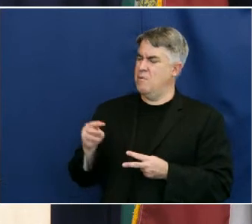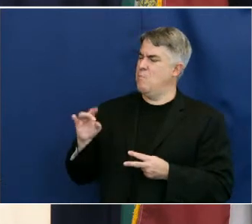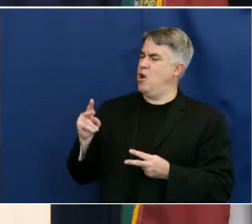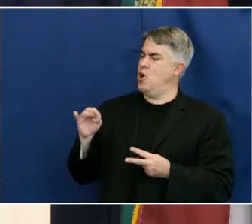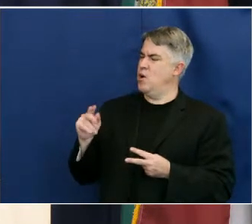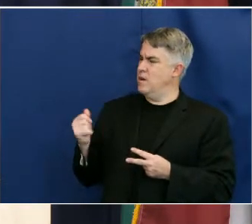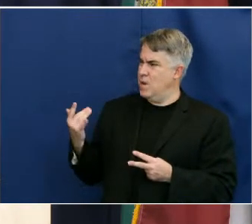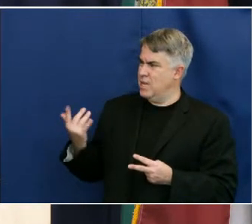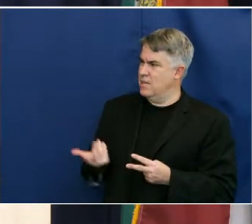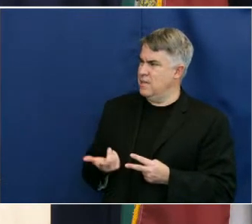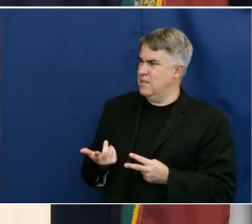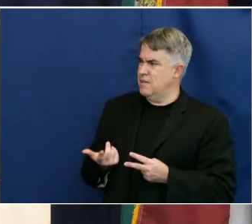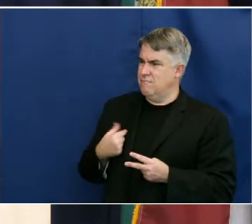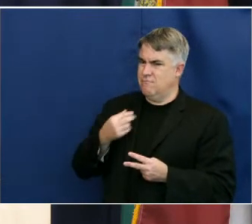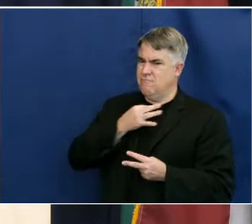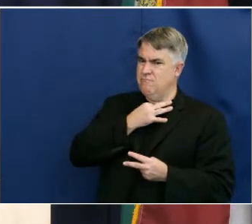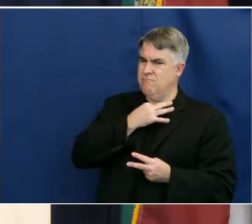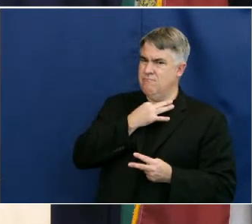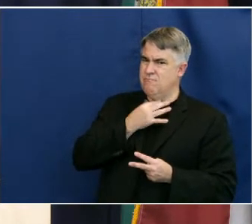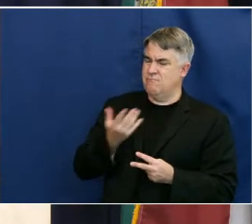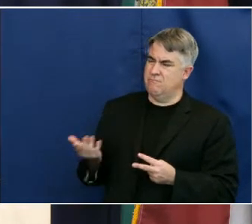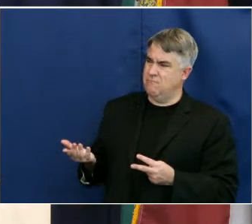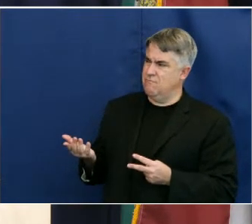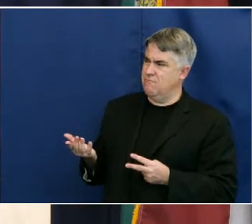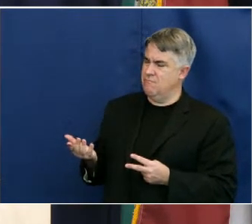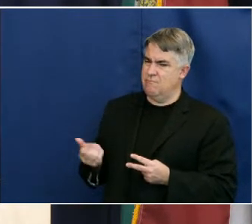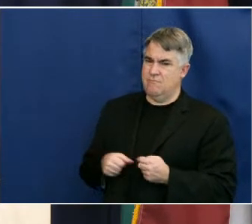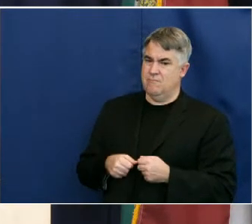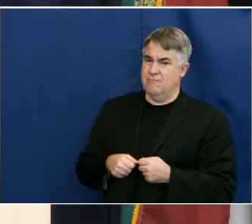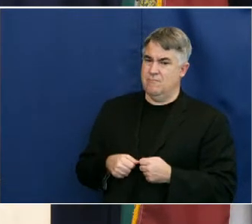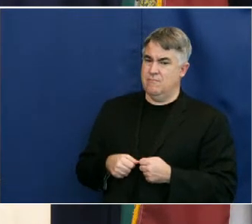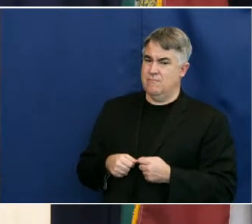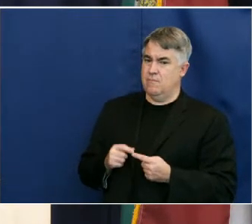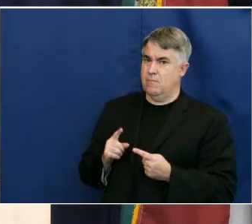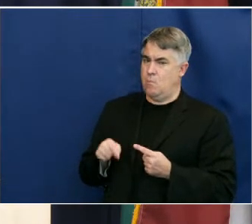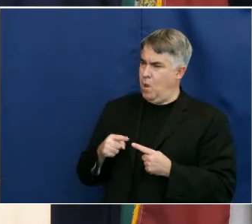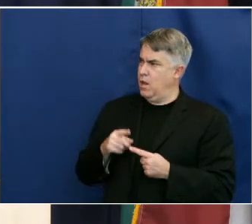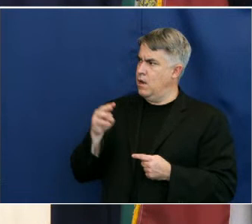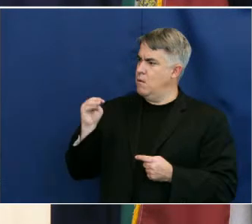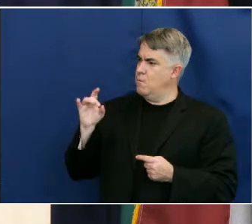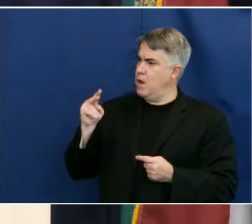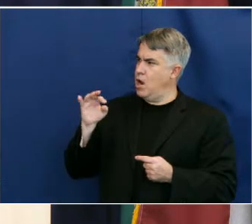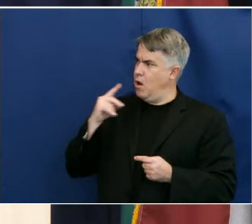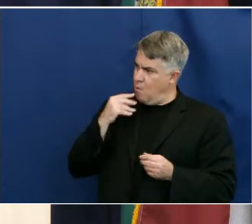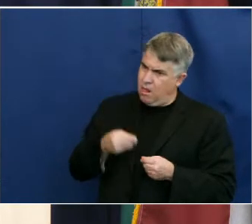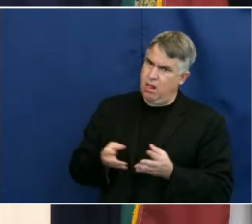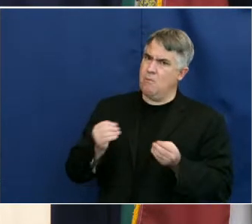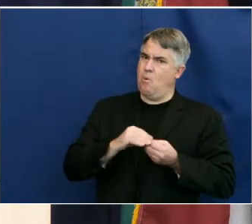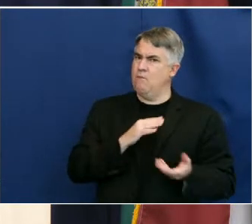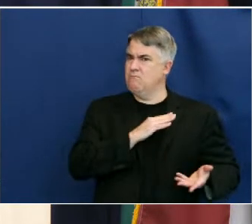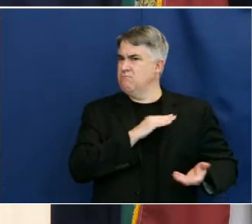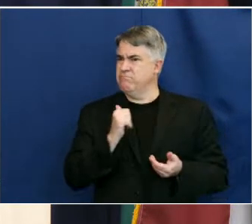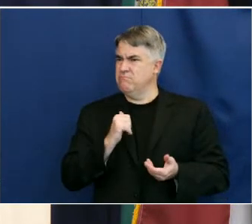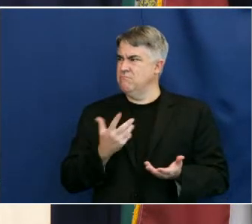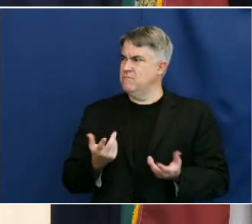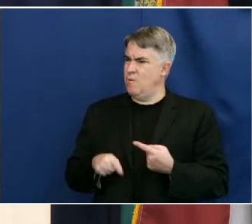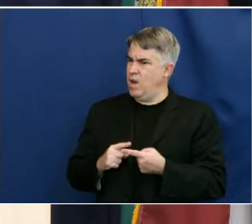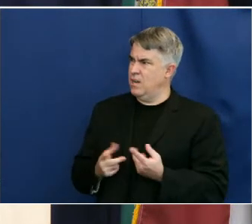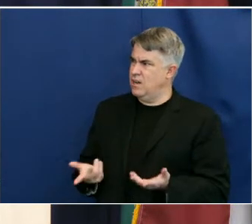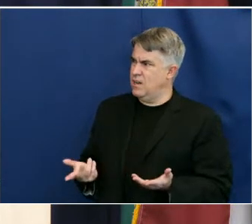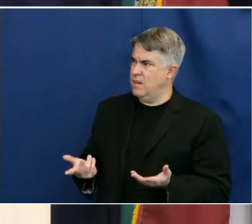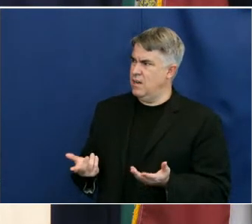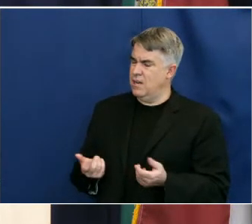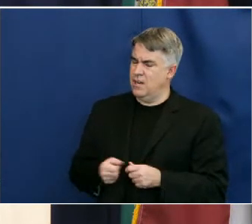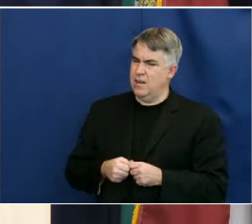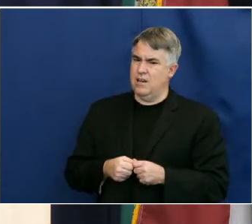and when any vaccine might be coming in the next couple of days. And then second question, just circling back to